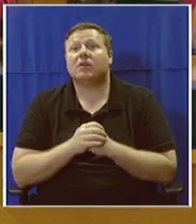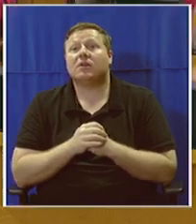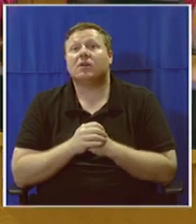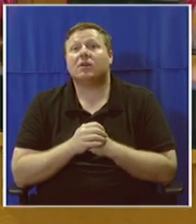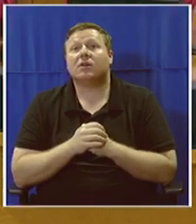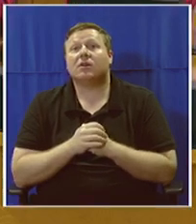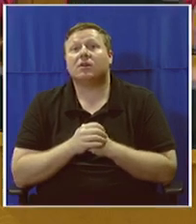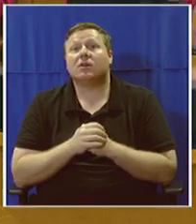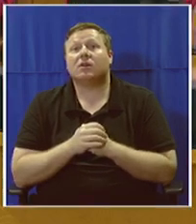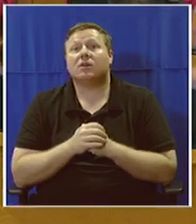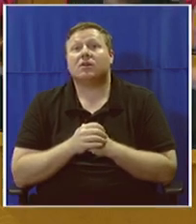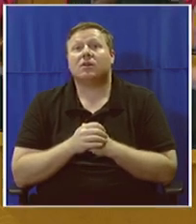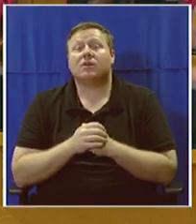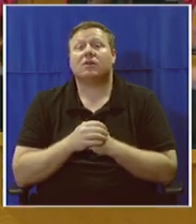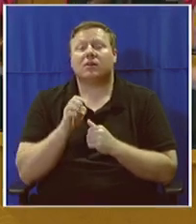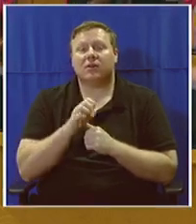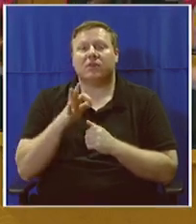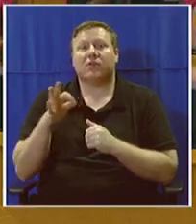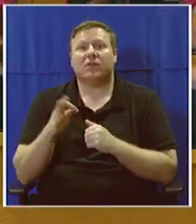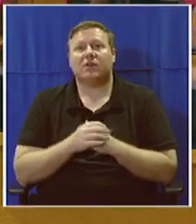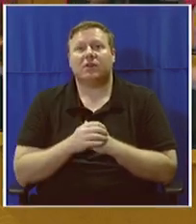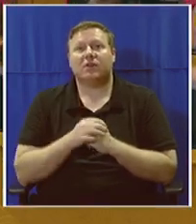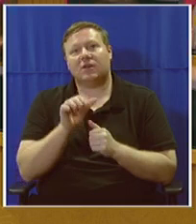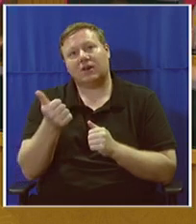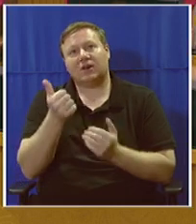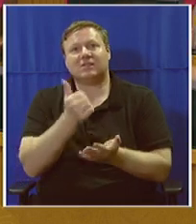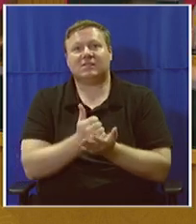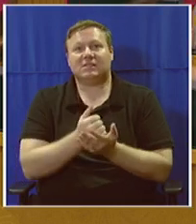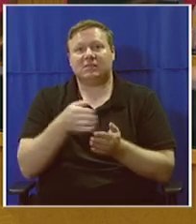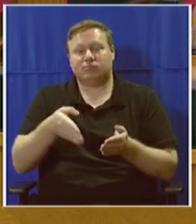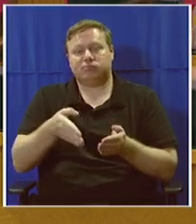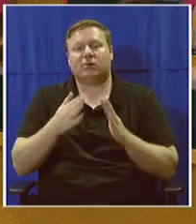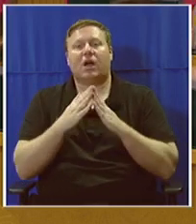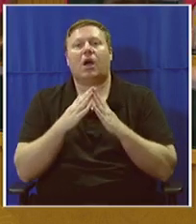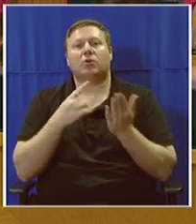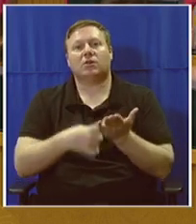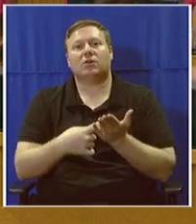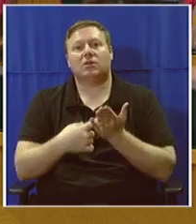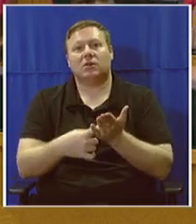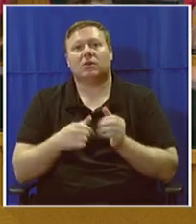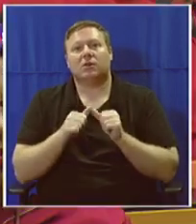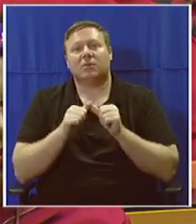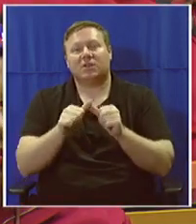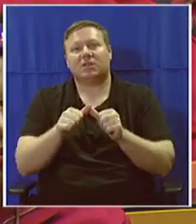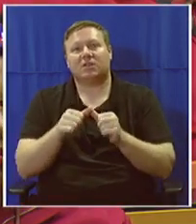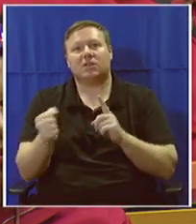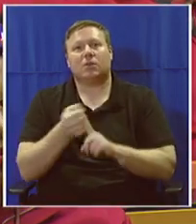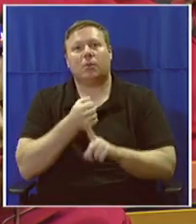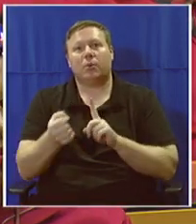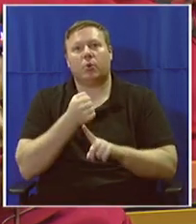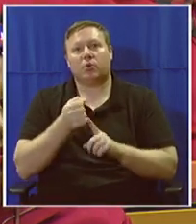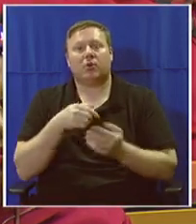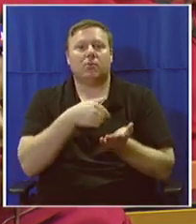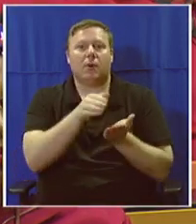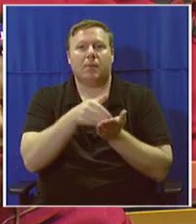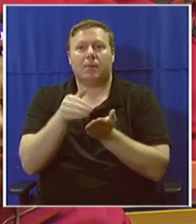I rise on behalf of the EFF that in its next sitting, the House debates the persistent abuse and eviction